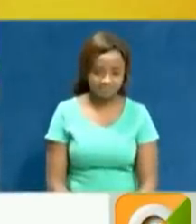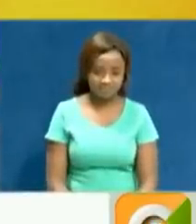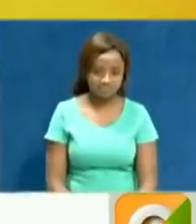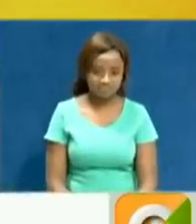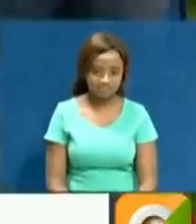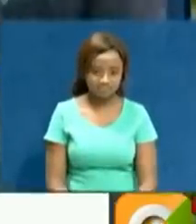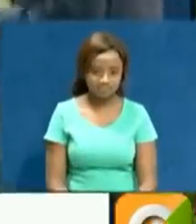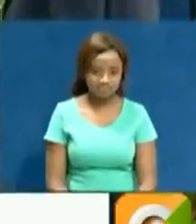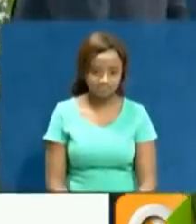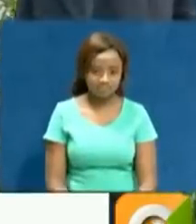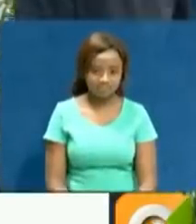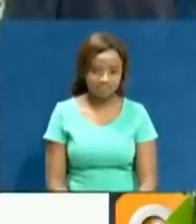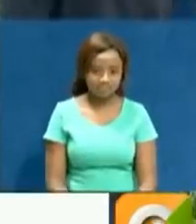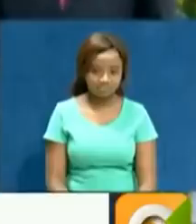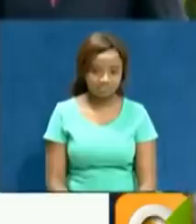intrigues.